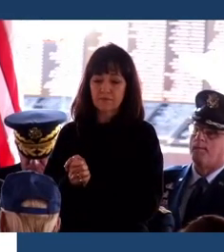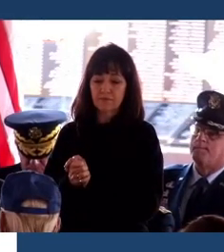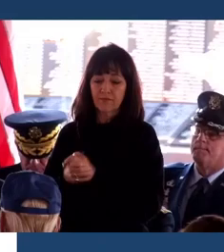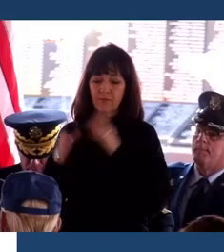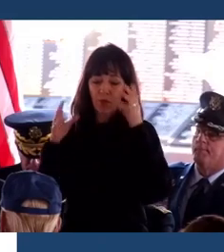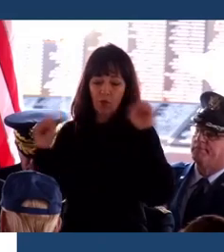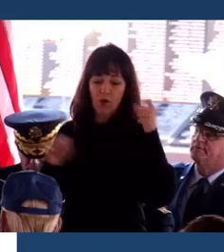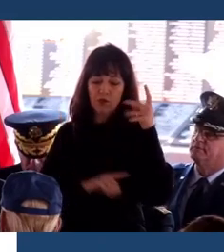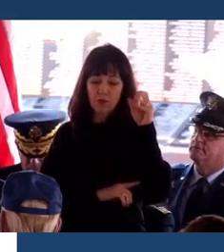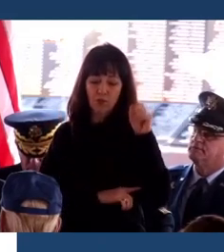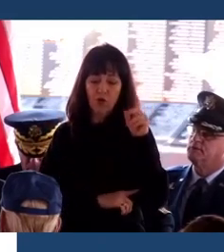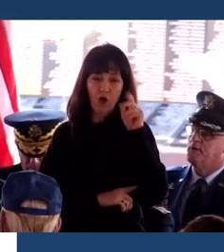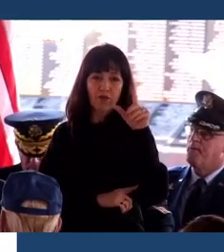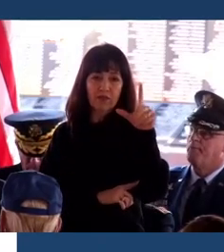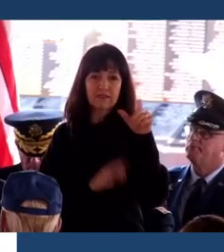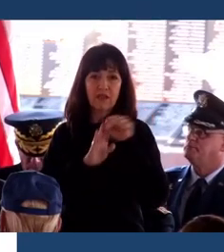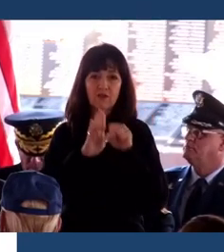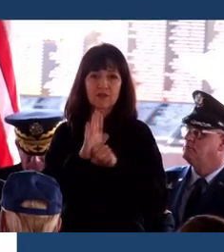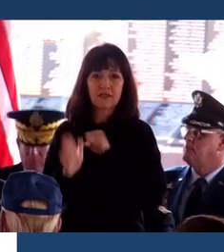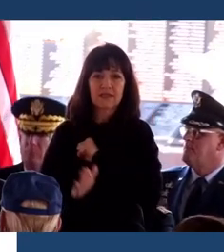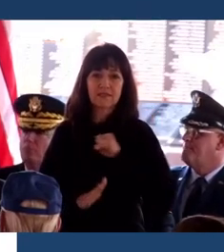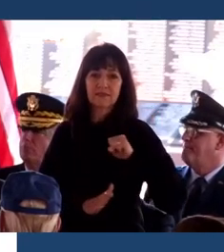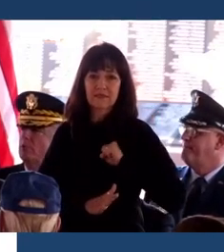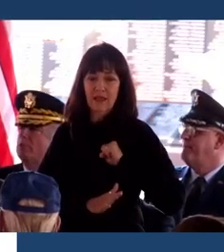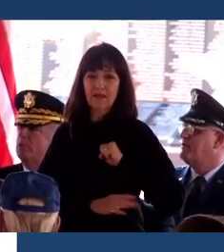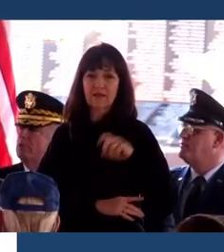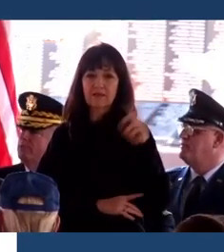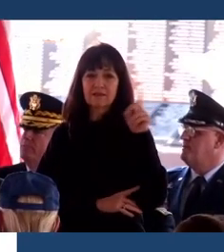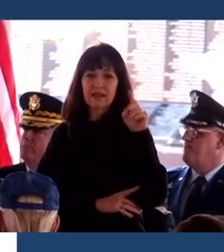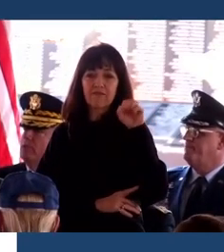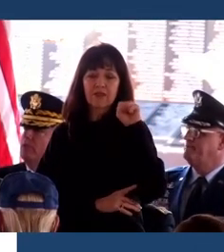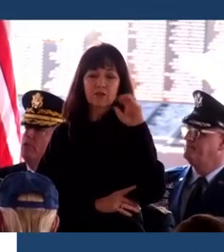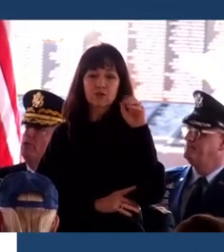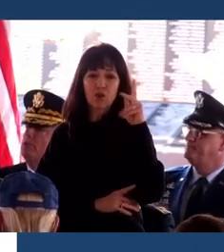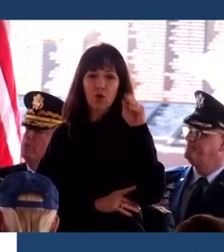President pro tempore of the Delaware State Senate, David Sokola.